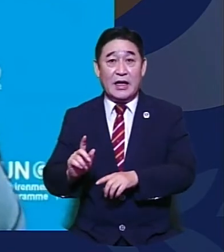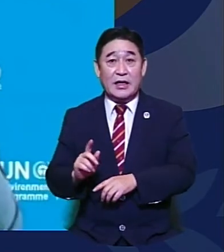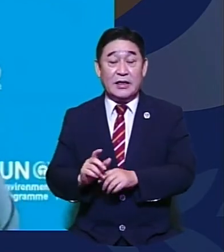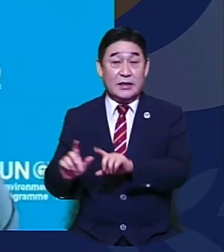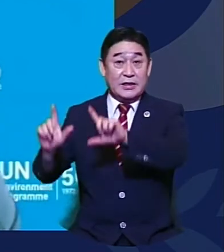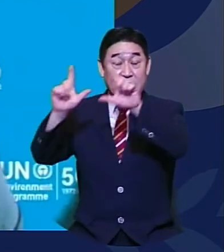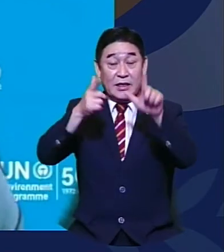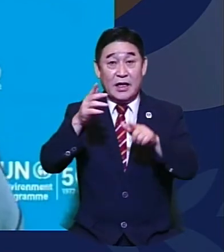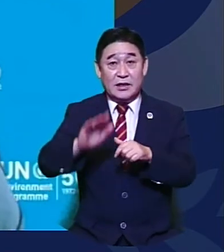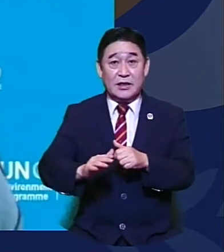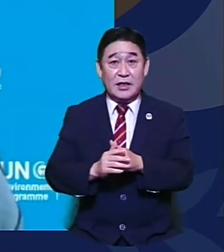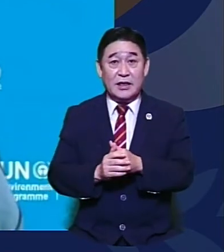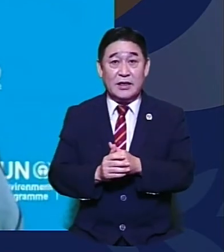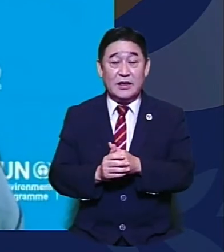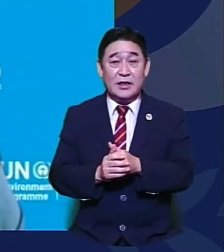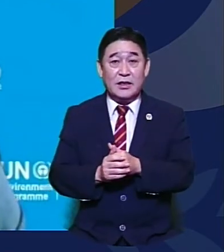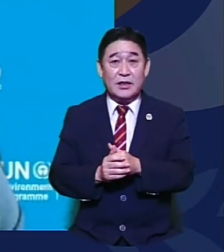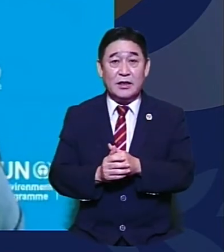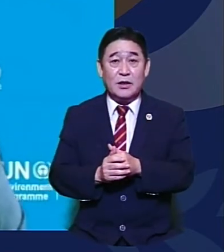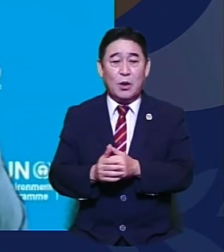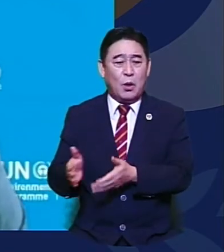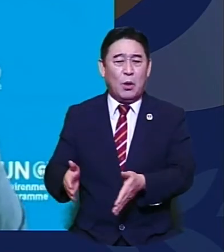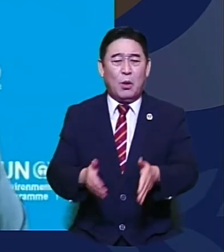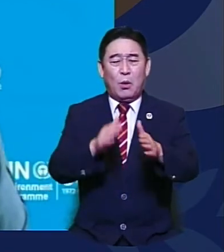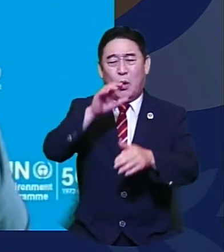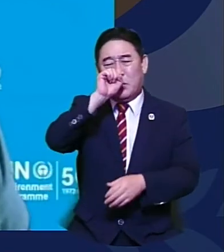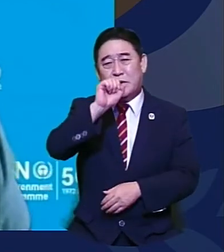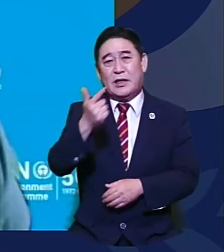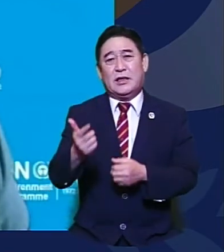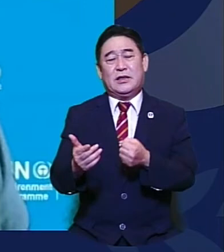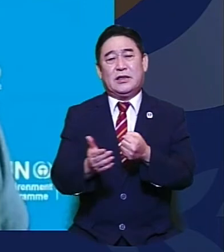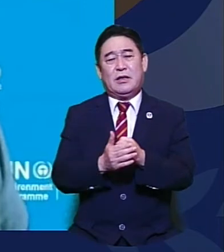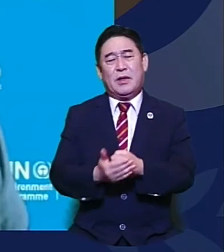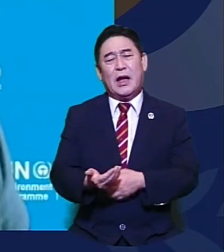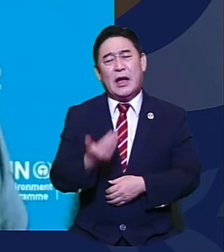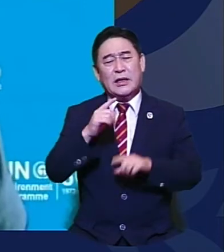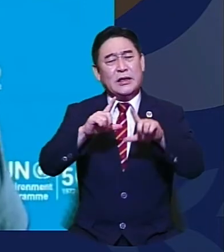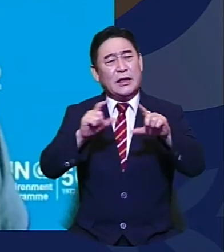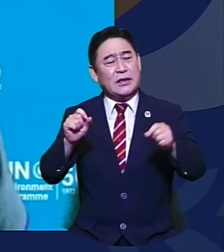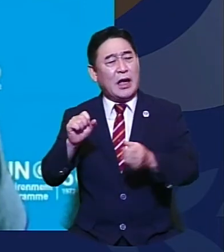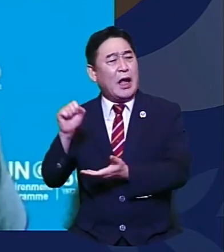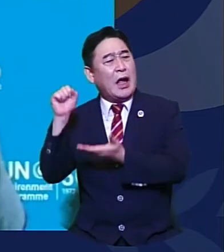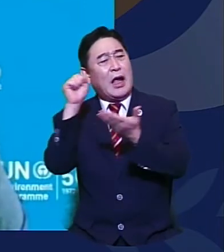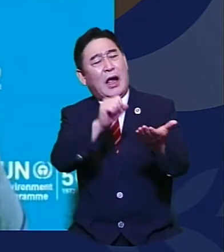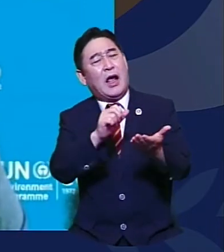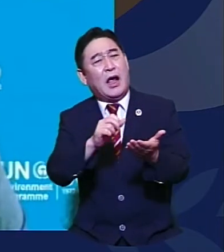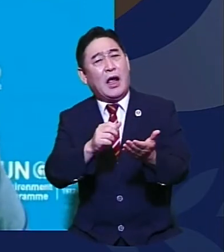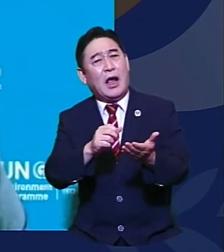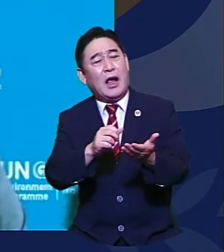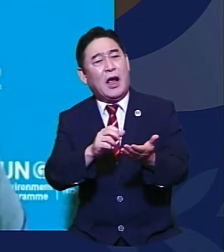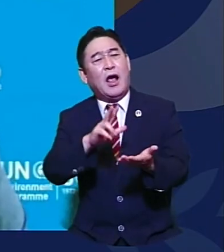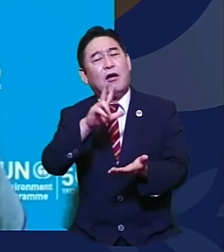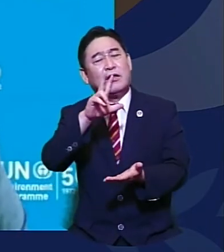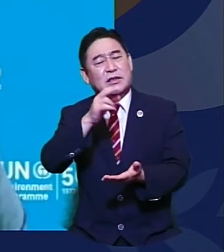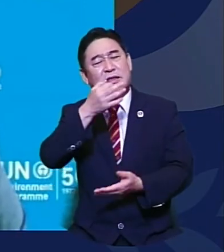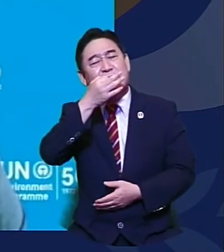And the road conditions, for example. So the links with the green infrastructure and the opportunity to actually